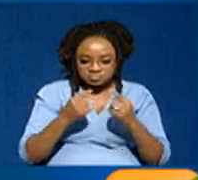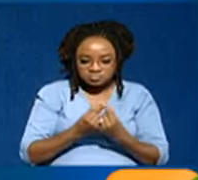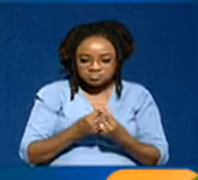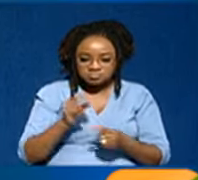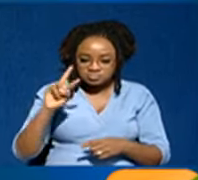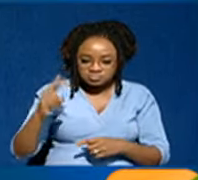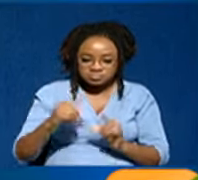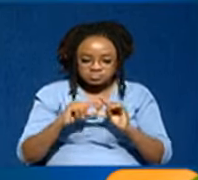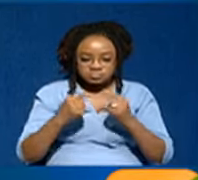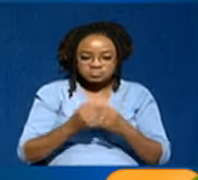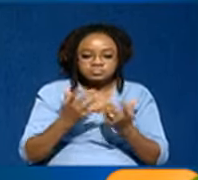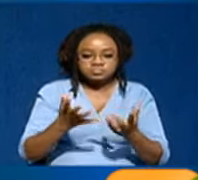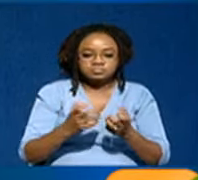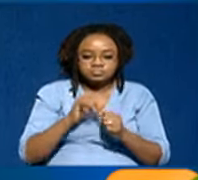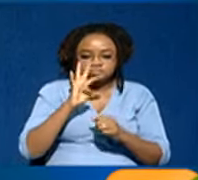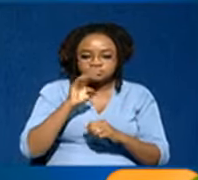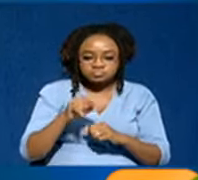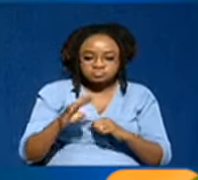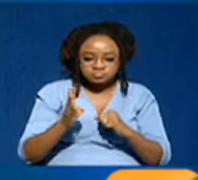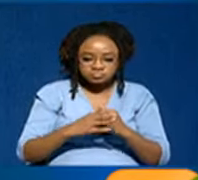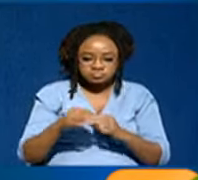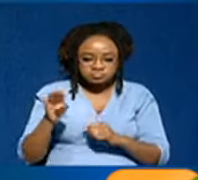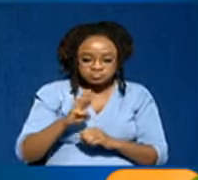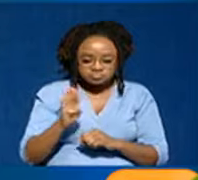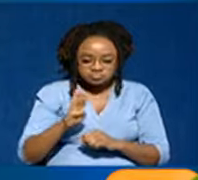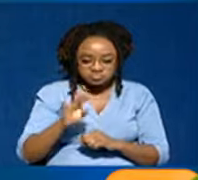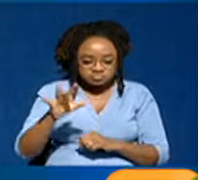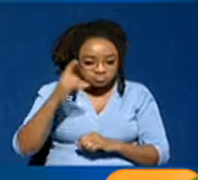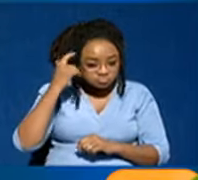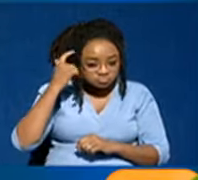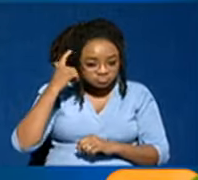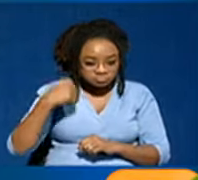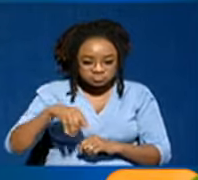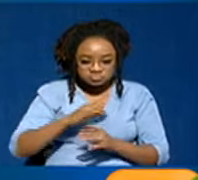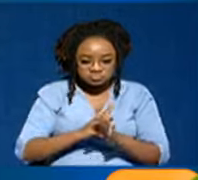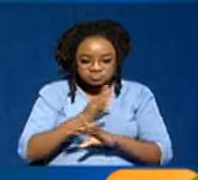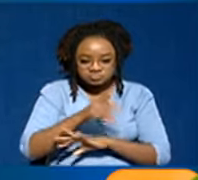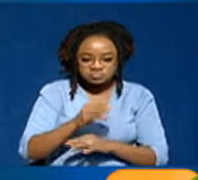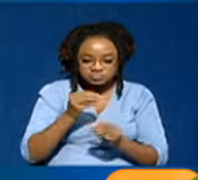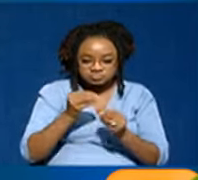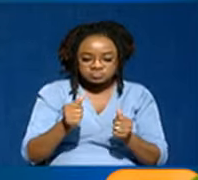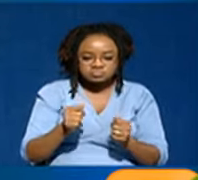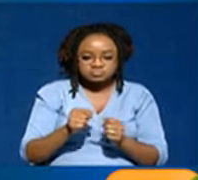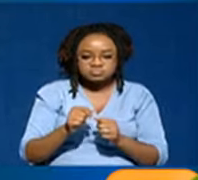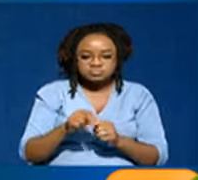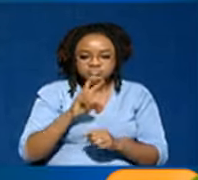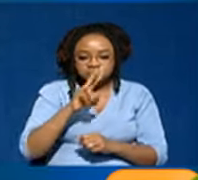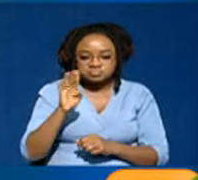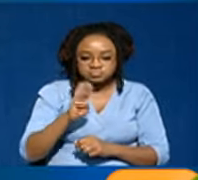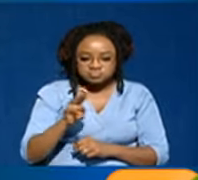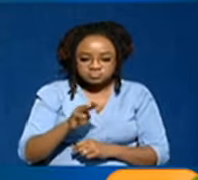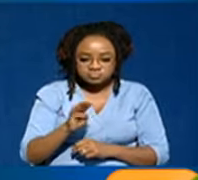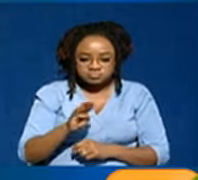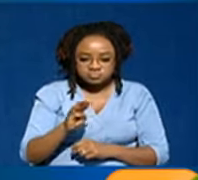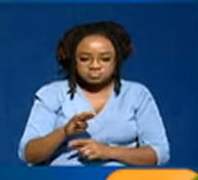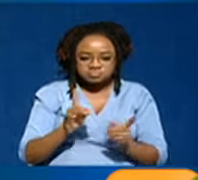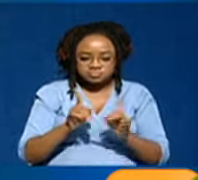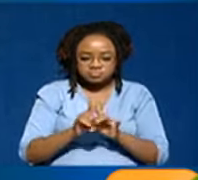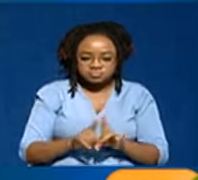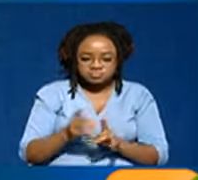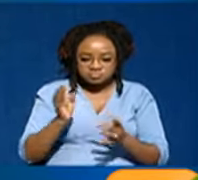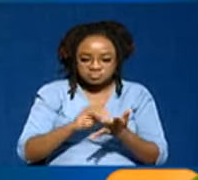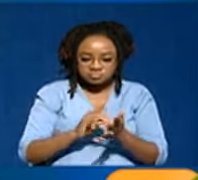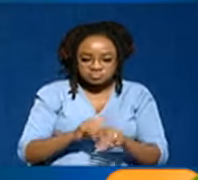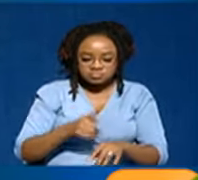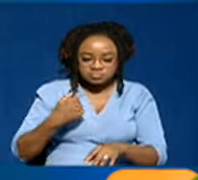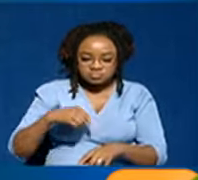required 4.9 billion. Remember, we had already superseded our allocation by about 2 billion. So when we wrote to Treasury to get money